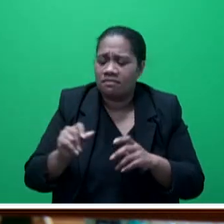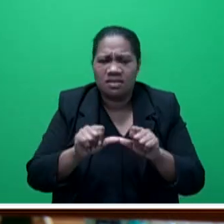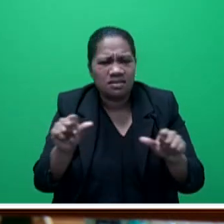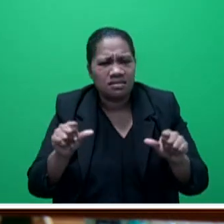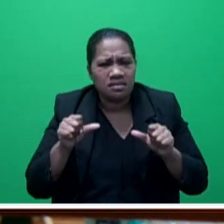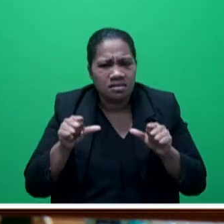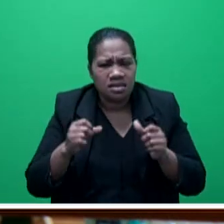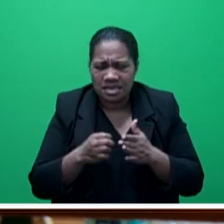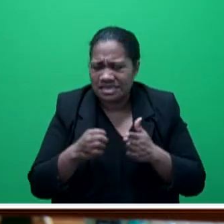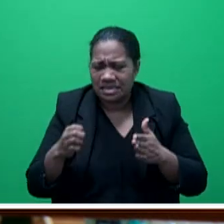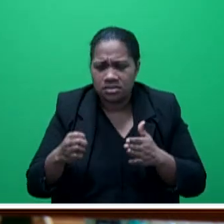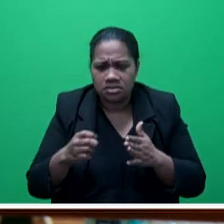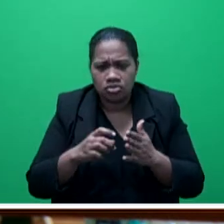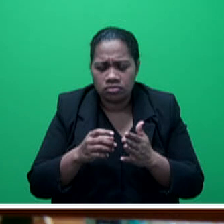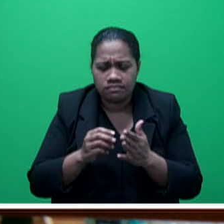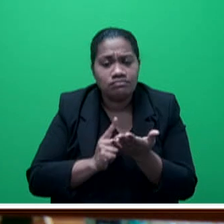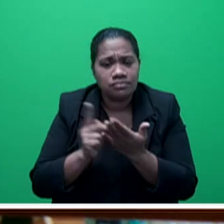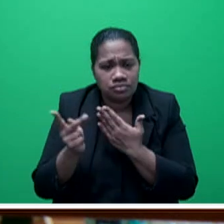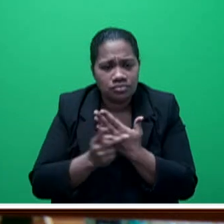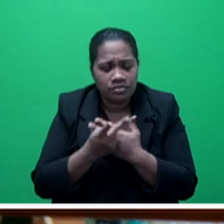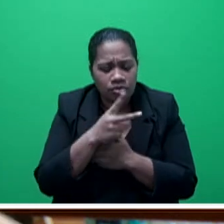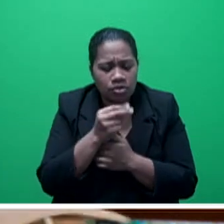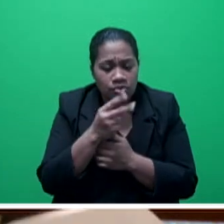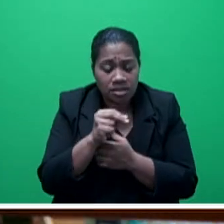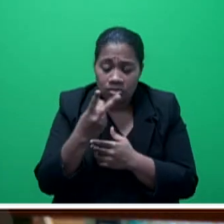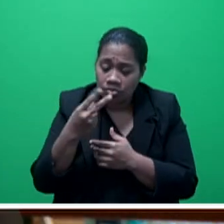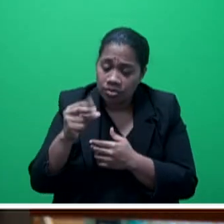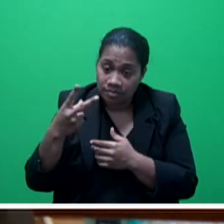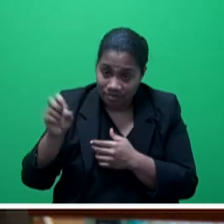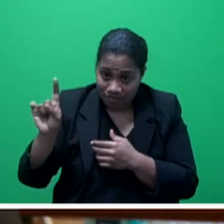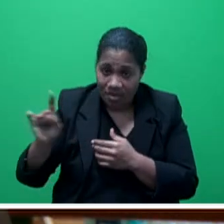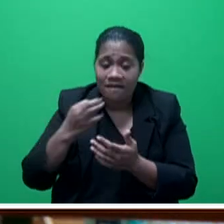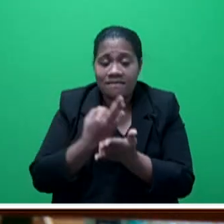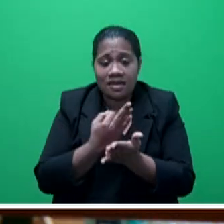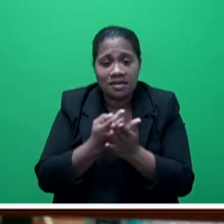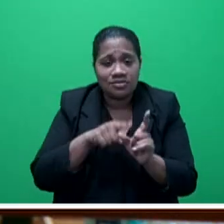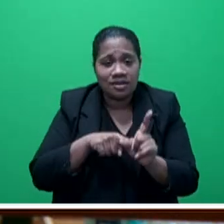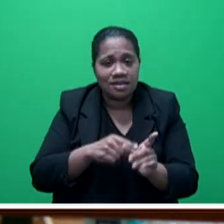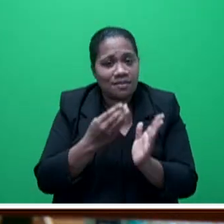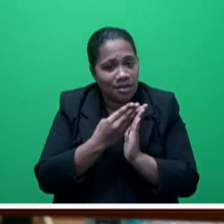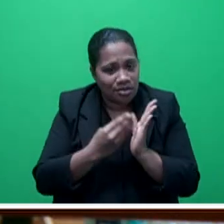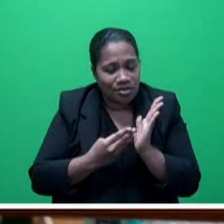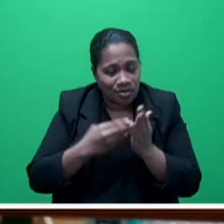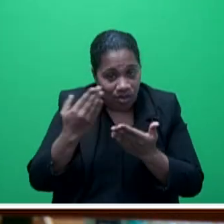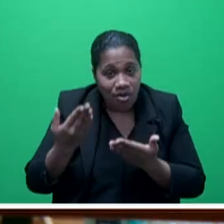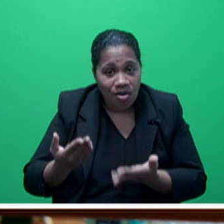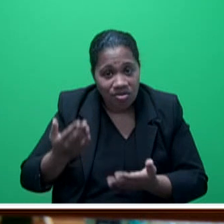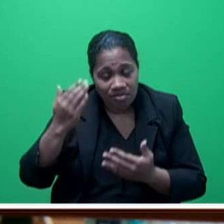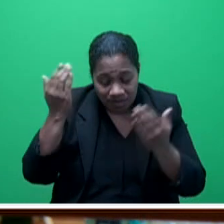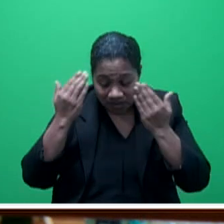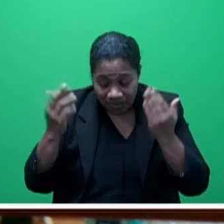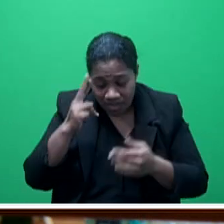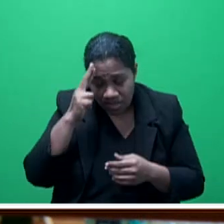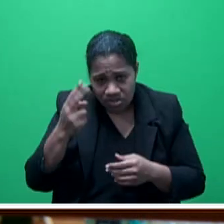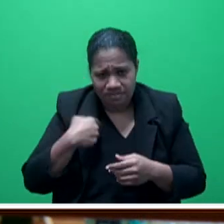Program in 2020-2021 financial year's budget. Honorable Speaker, we also are mindful